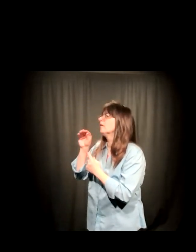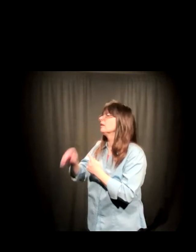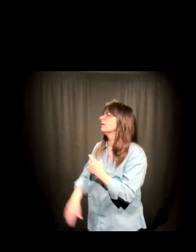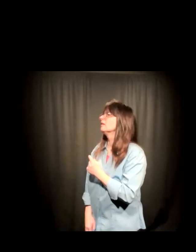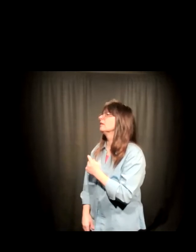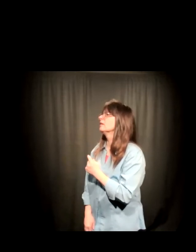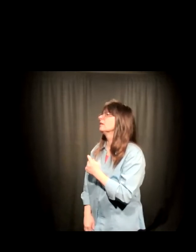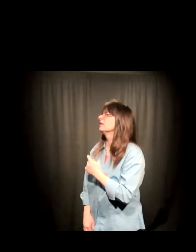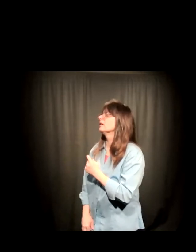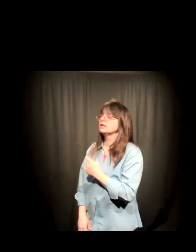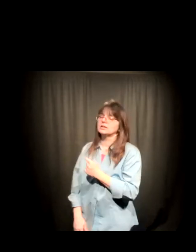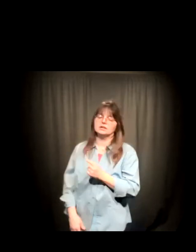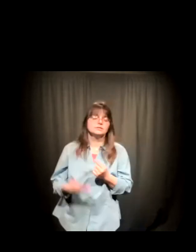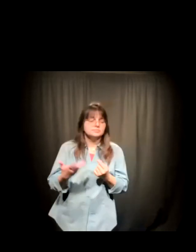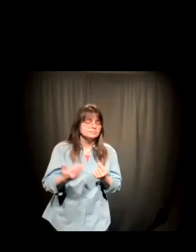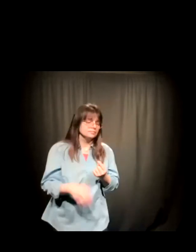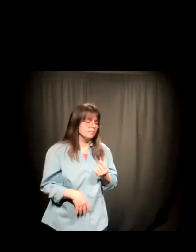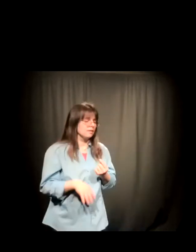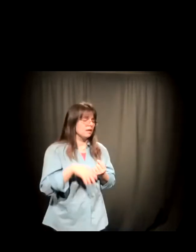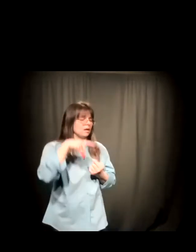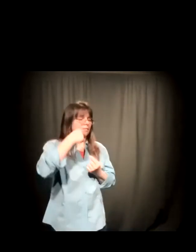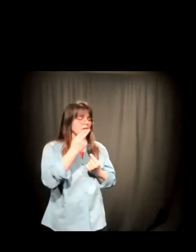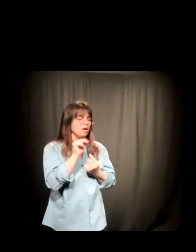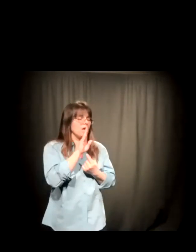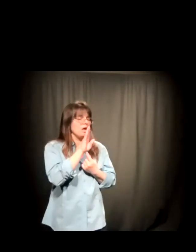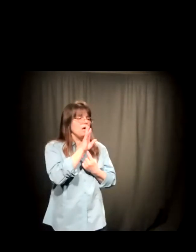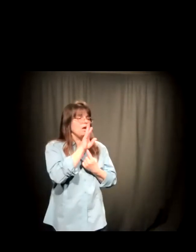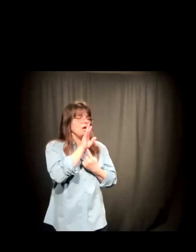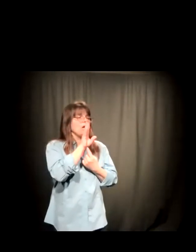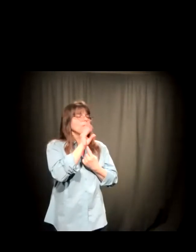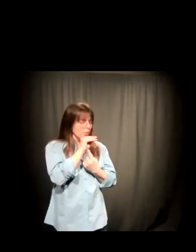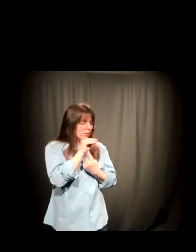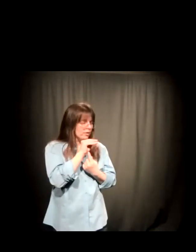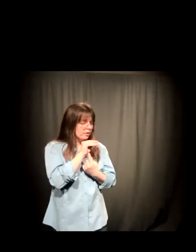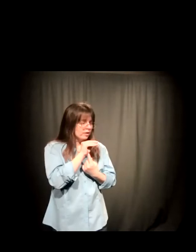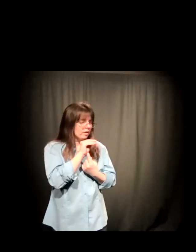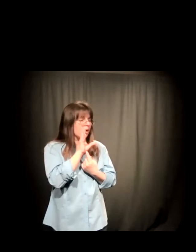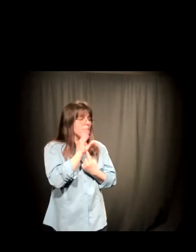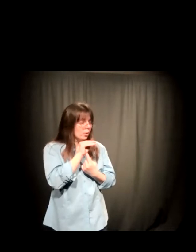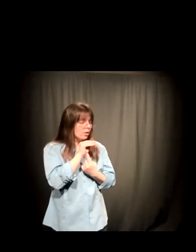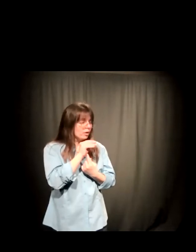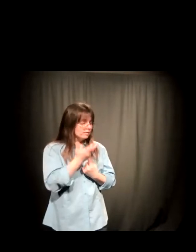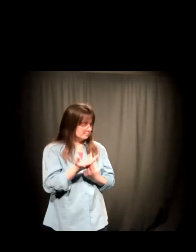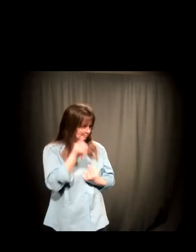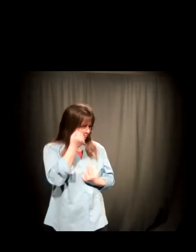She brought it up to her mouth, said puh, and blew it out. "Like that," she said.